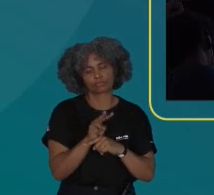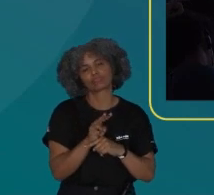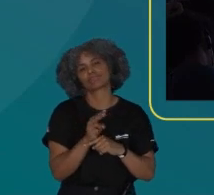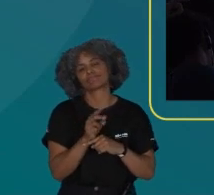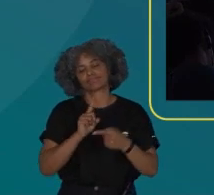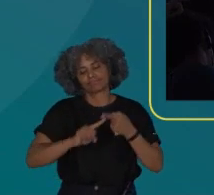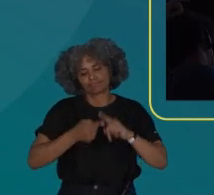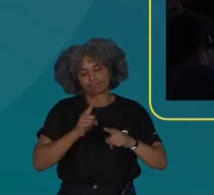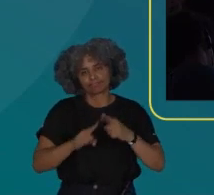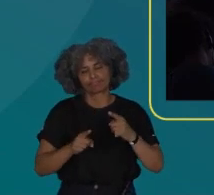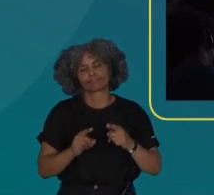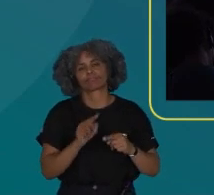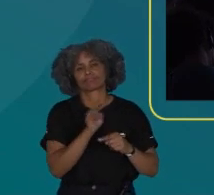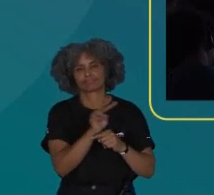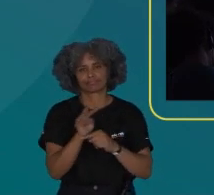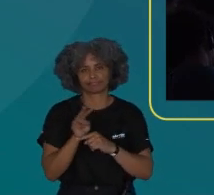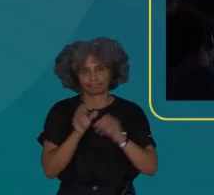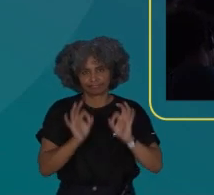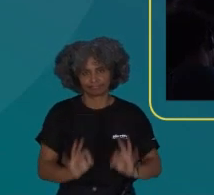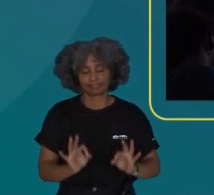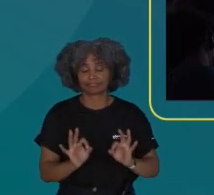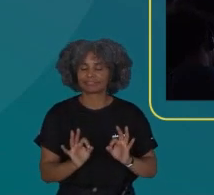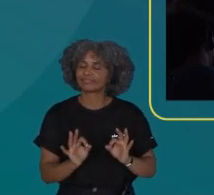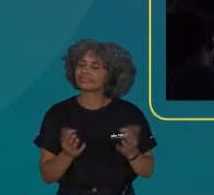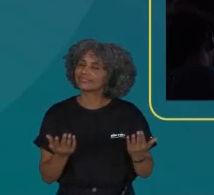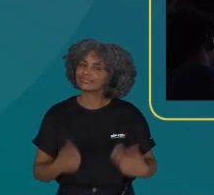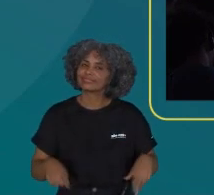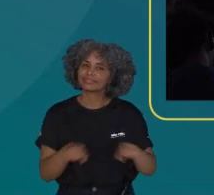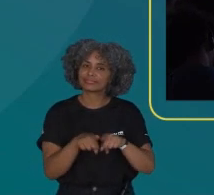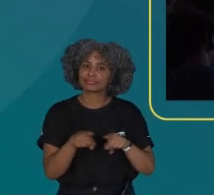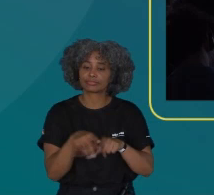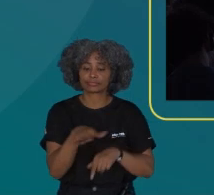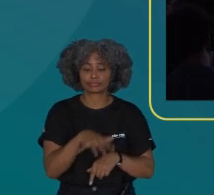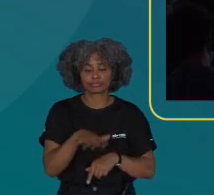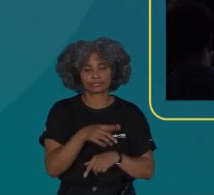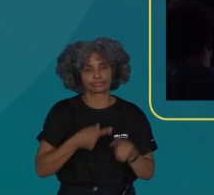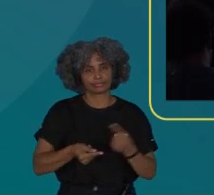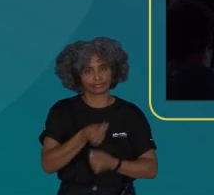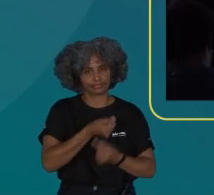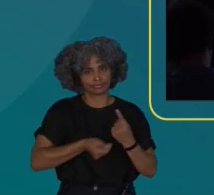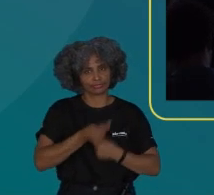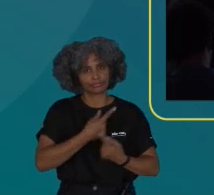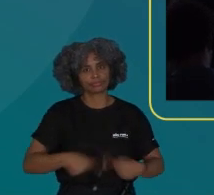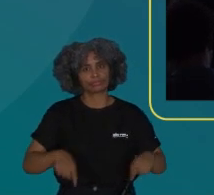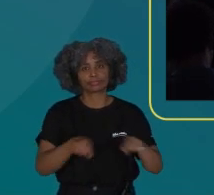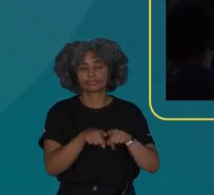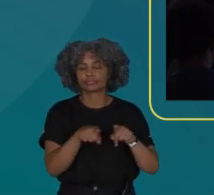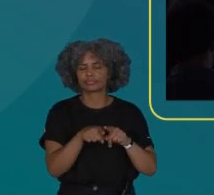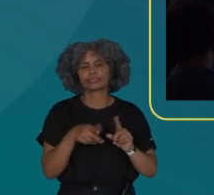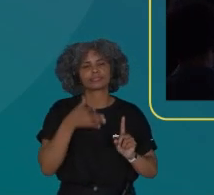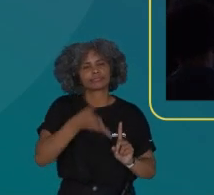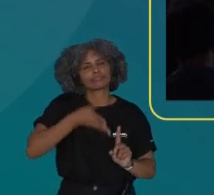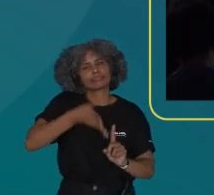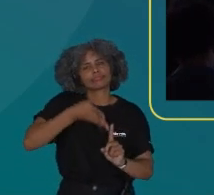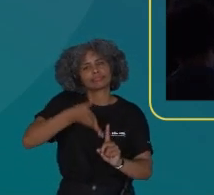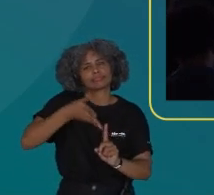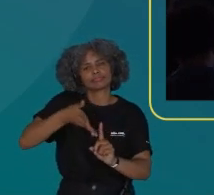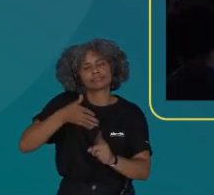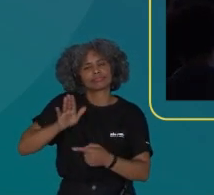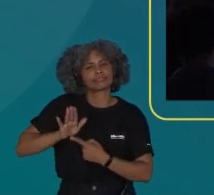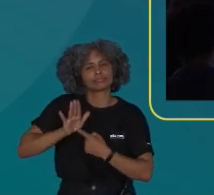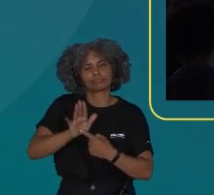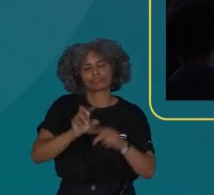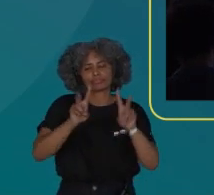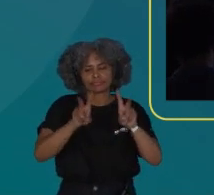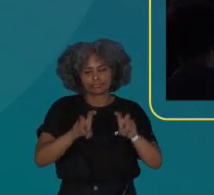complexities and the finances and the economic arguments that go alongside it. So thank you very much, and congratulations